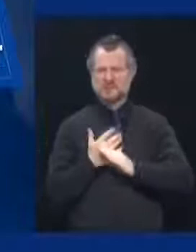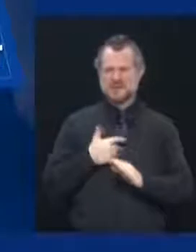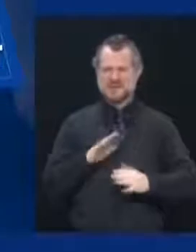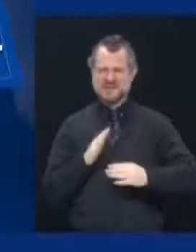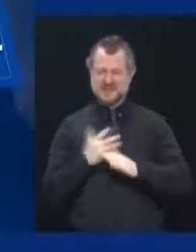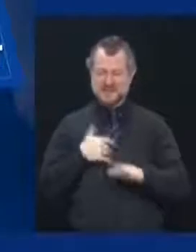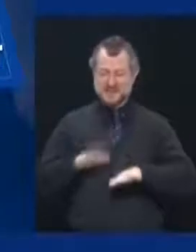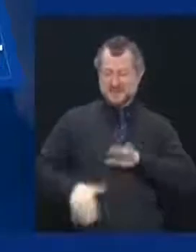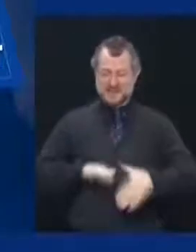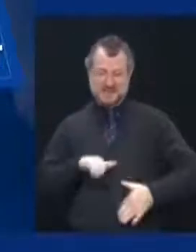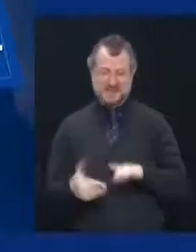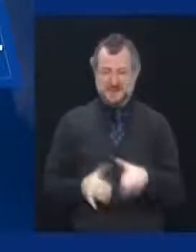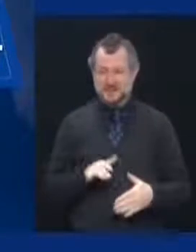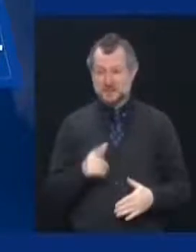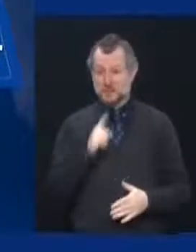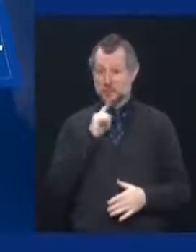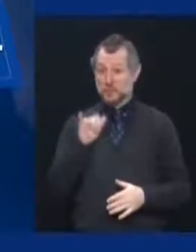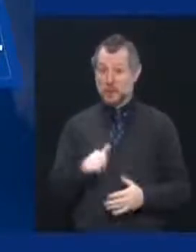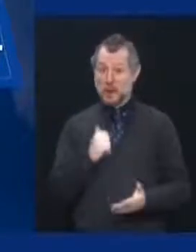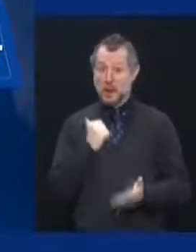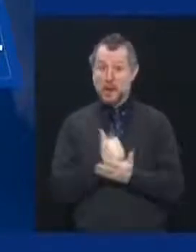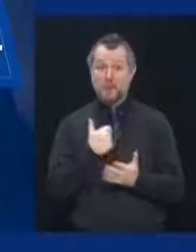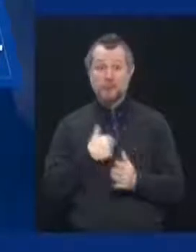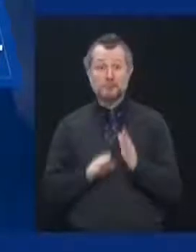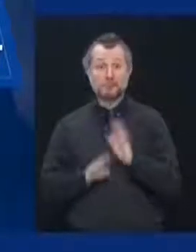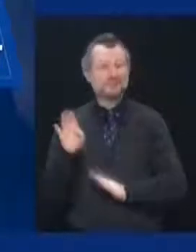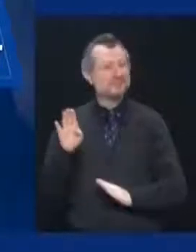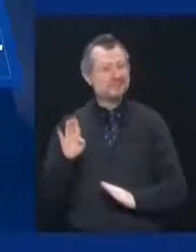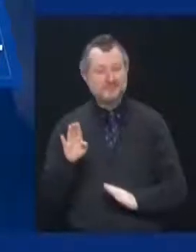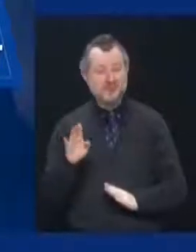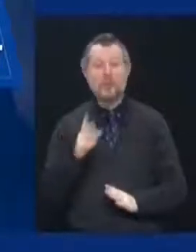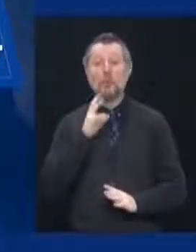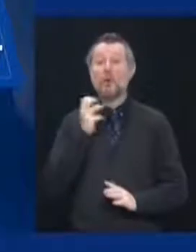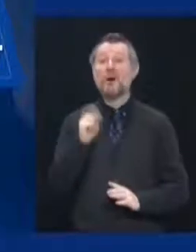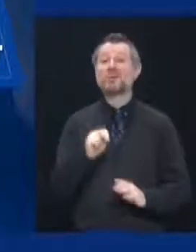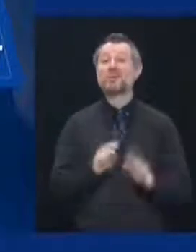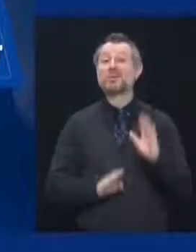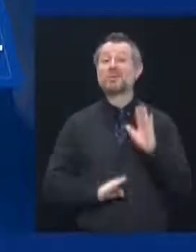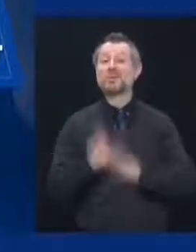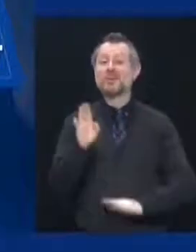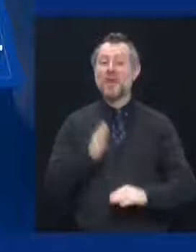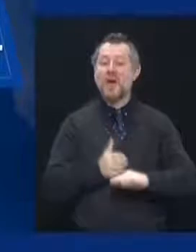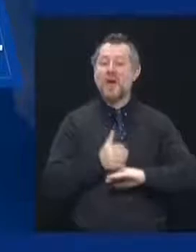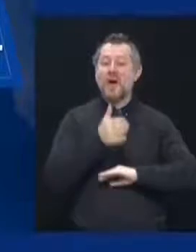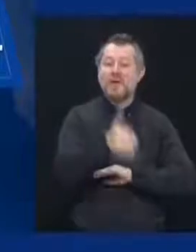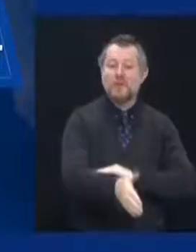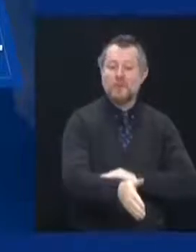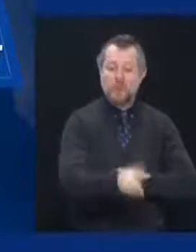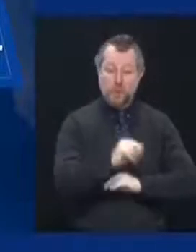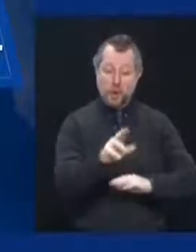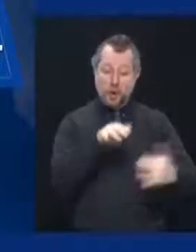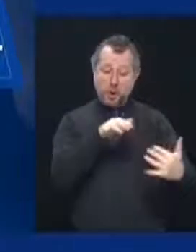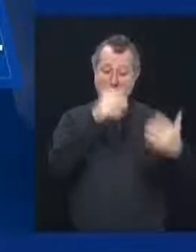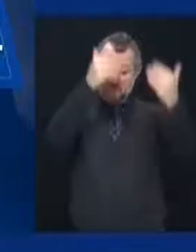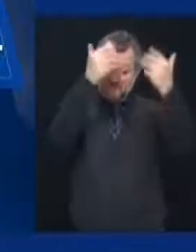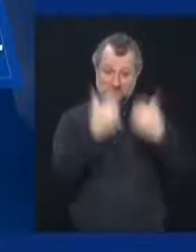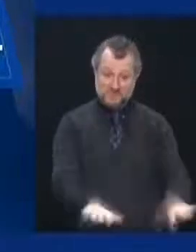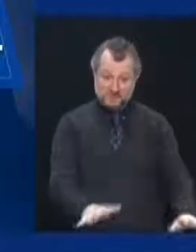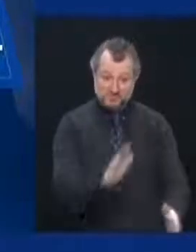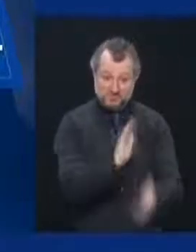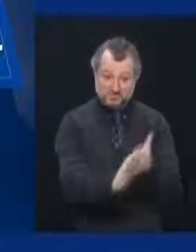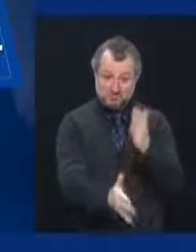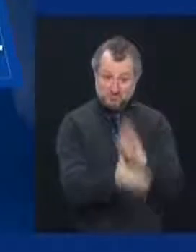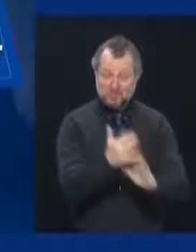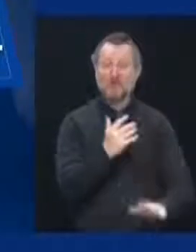happening. But the progress comes in the reconstruction, in the post-war period. That's true throughout history. It's going to